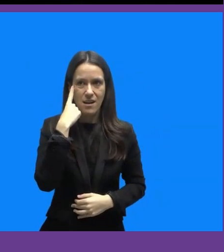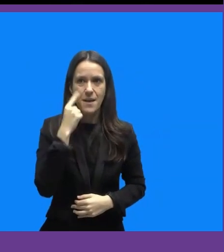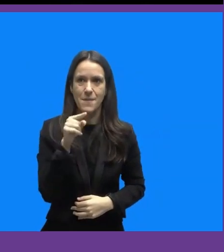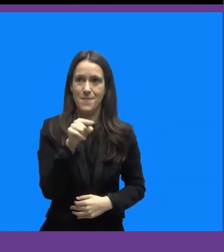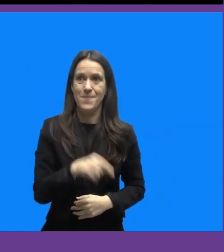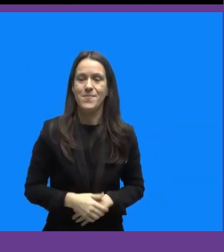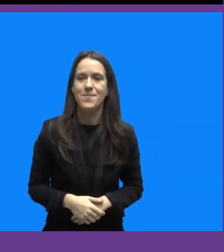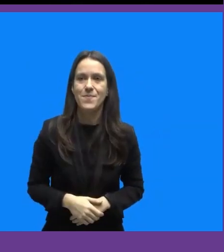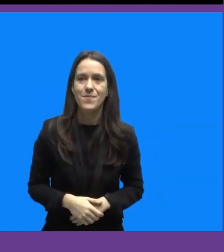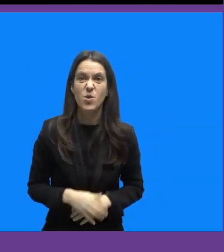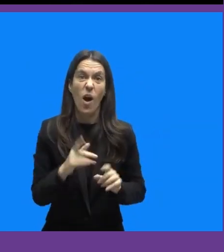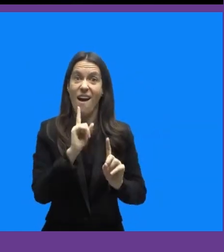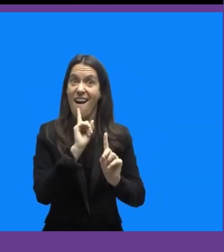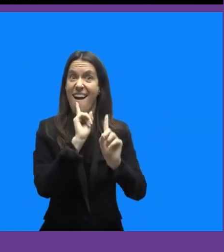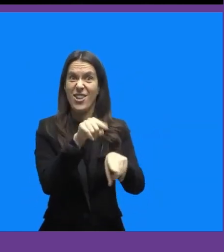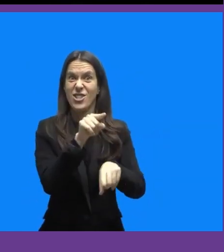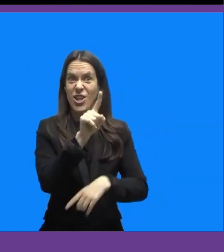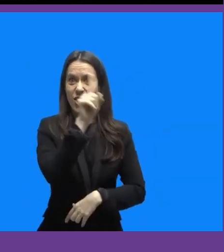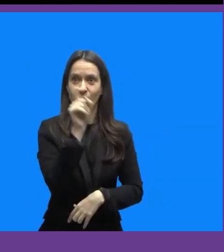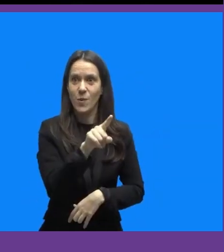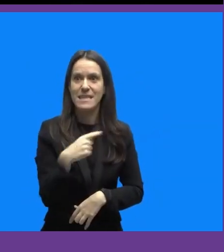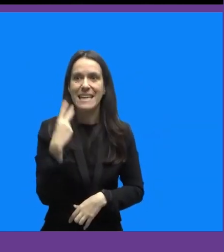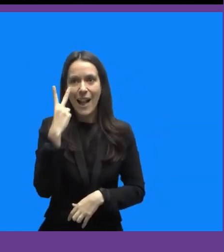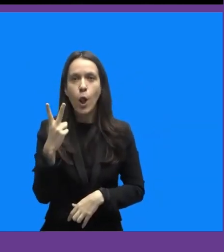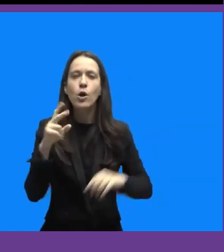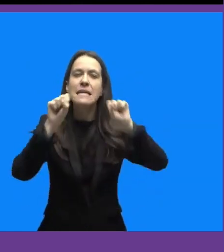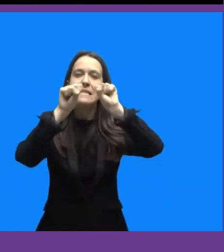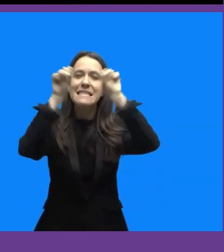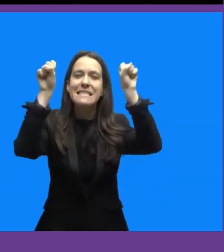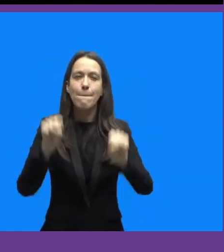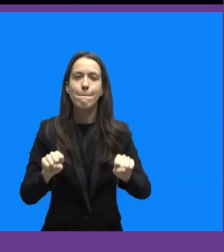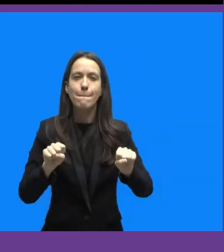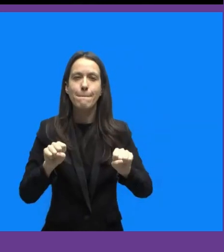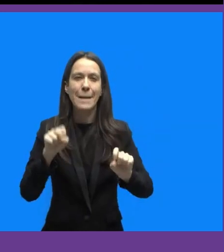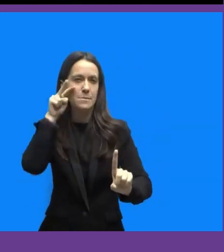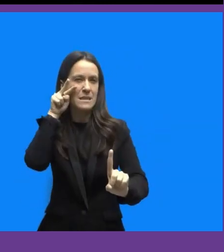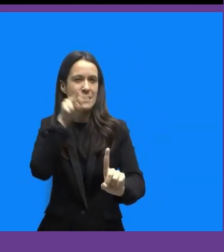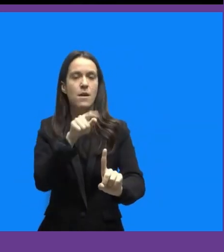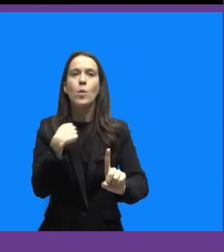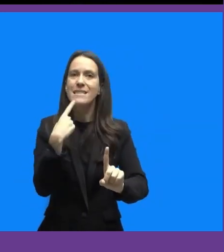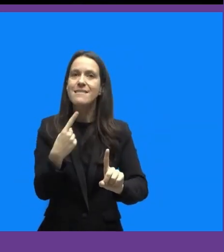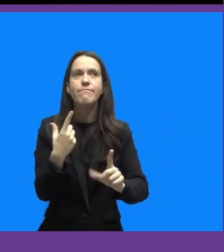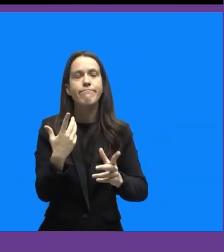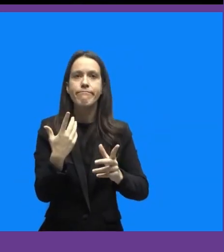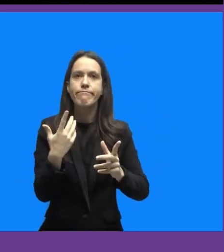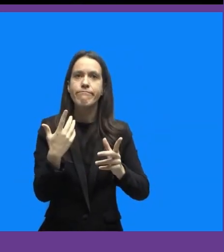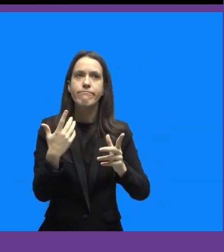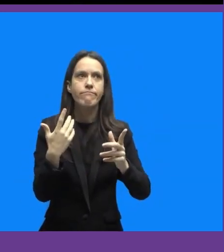so answering your question, looking at it from a systems perspective, we see universal design as good